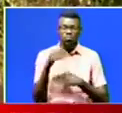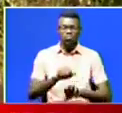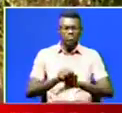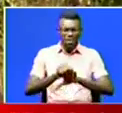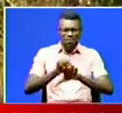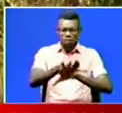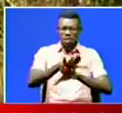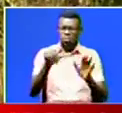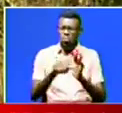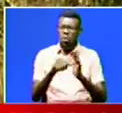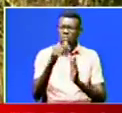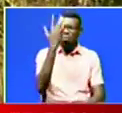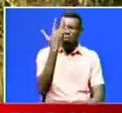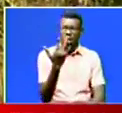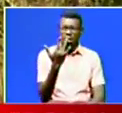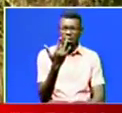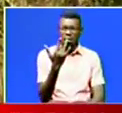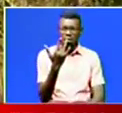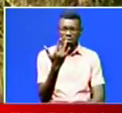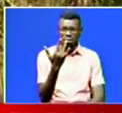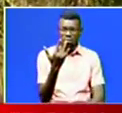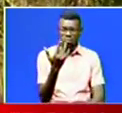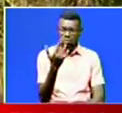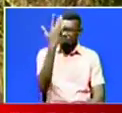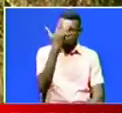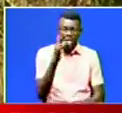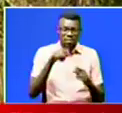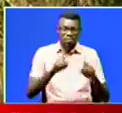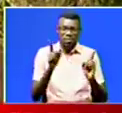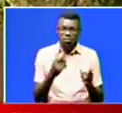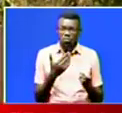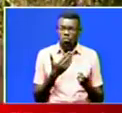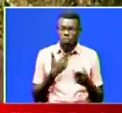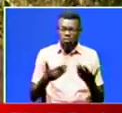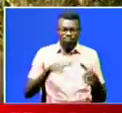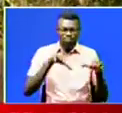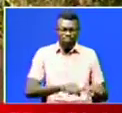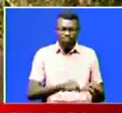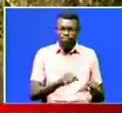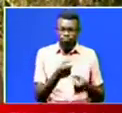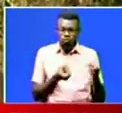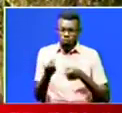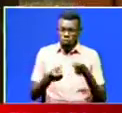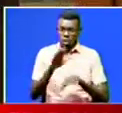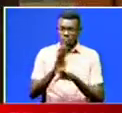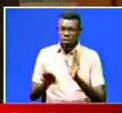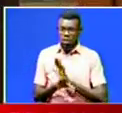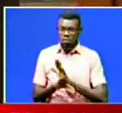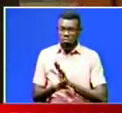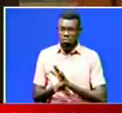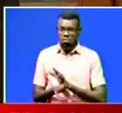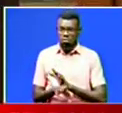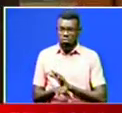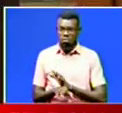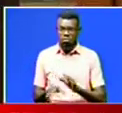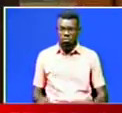of thing, and why? The why is that they just want to keep Kenya out, and they want to grab, to be in control of everything in Somalia. If I were President